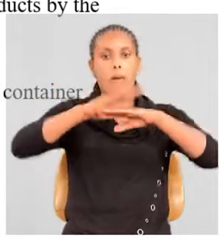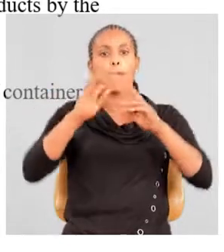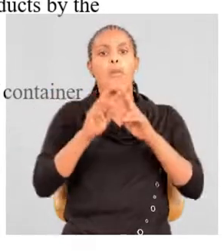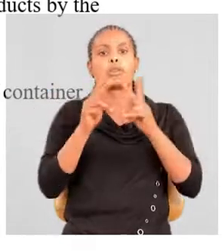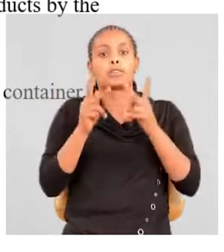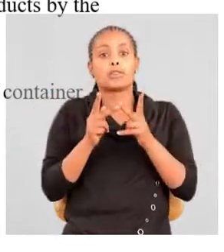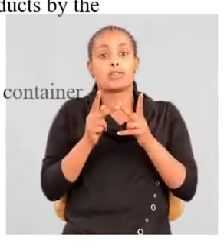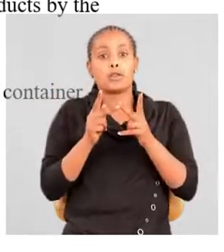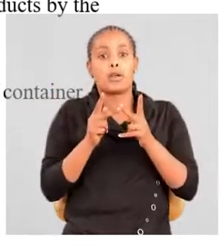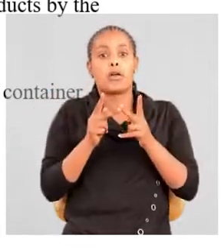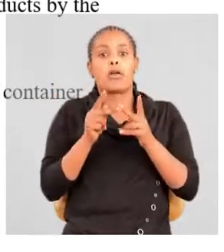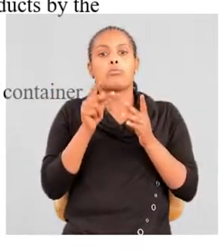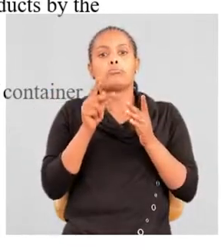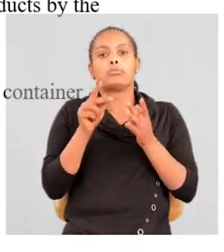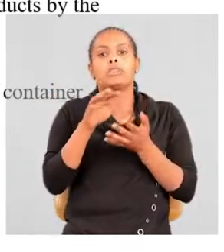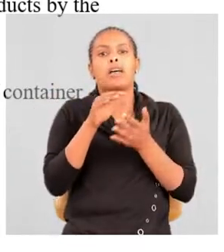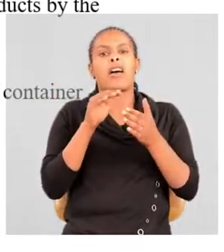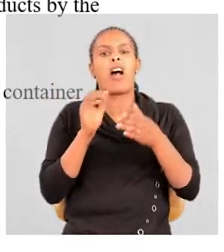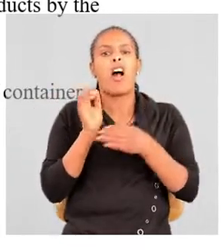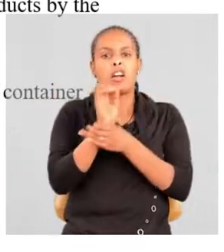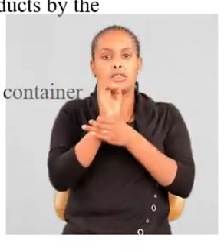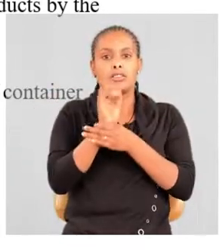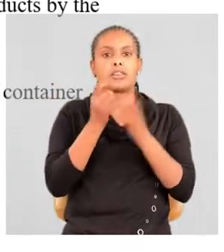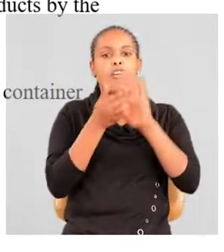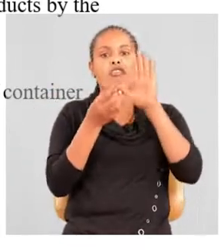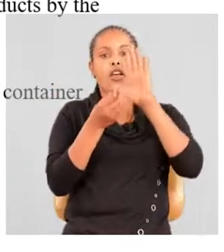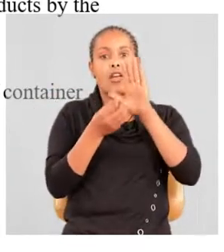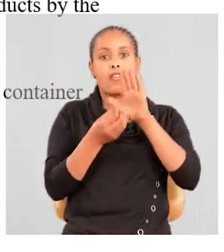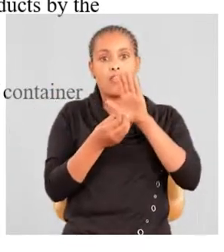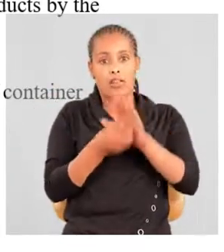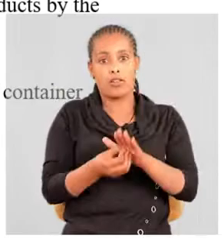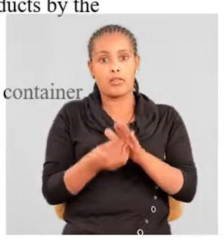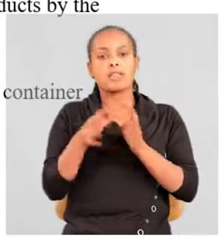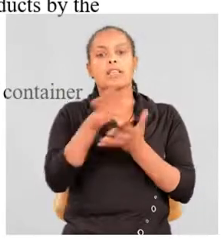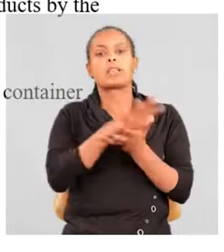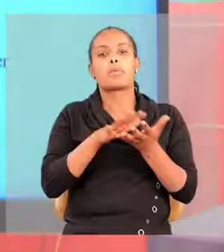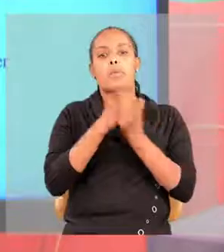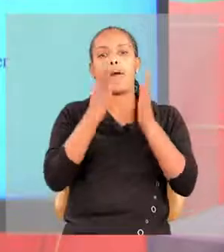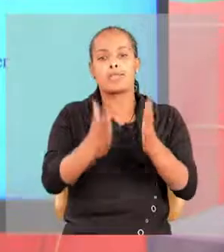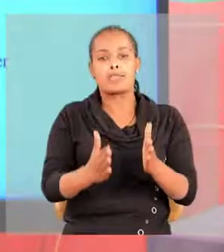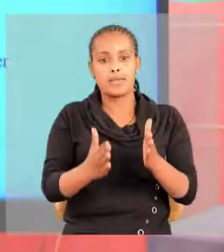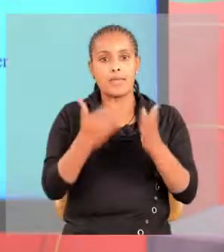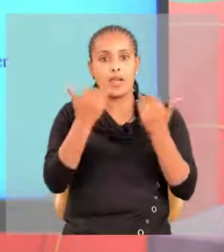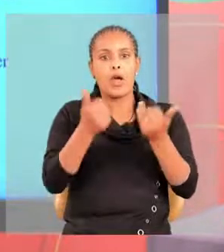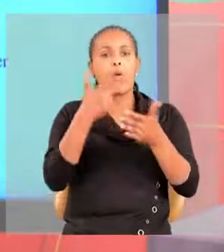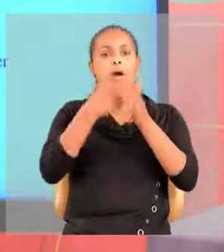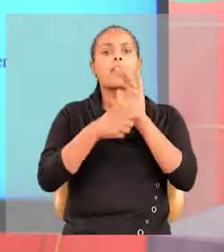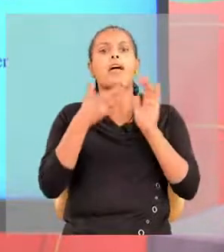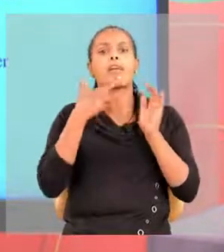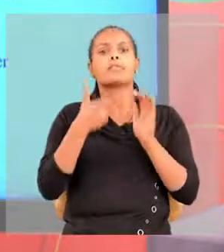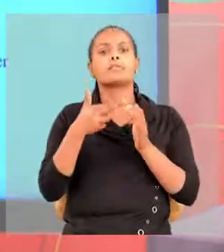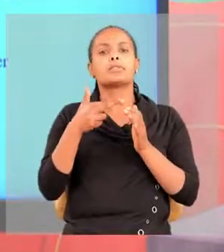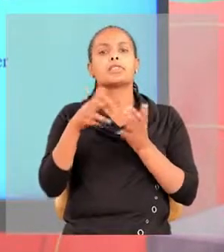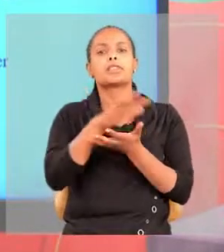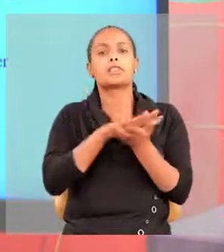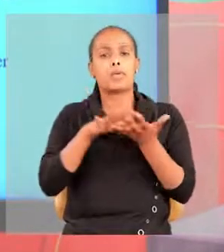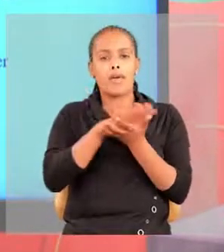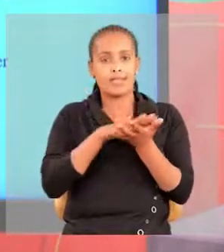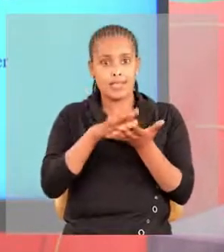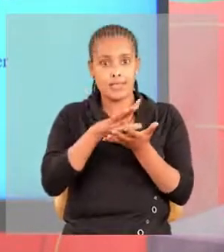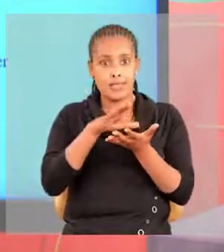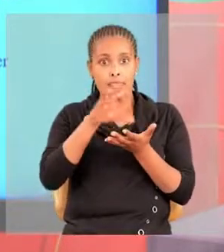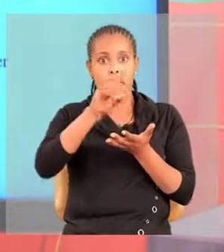position so as to counteract the effect of the disturbance. Now, what are the